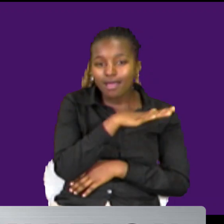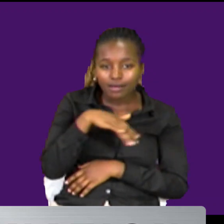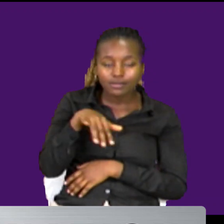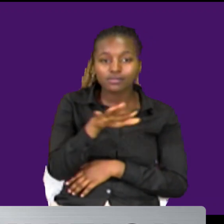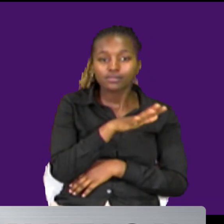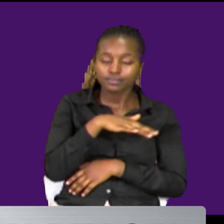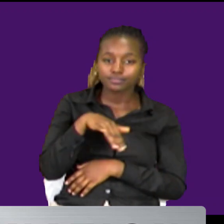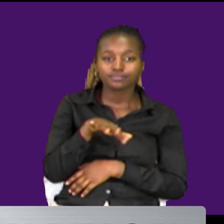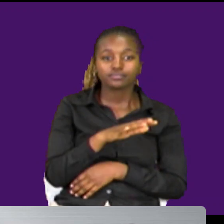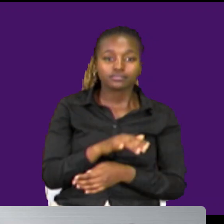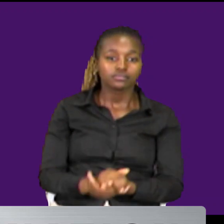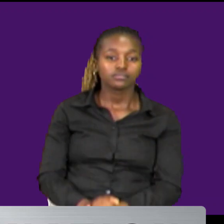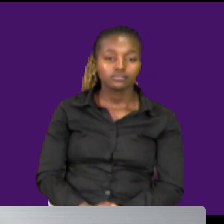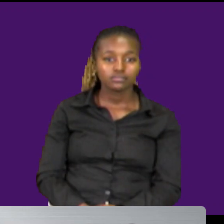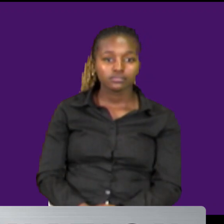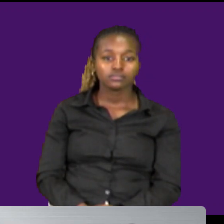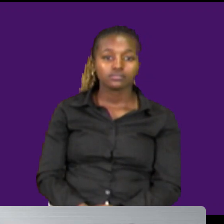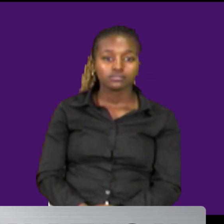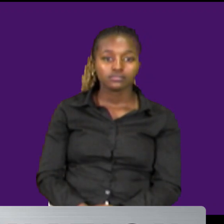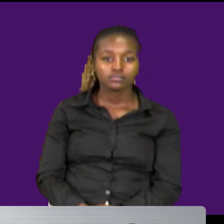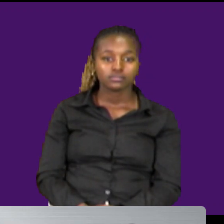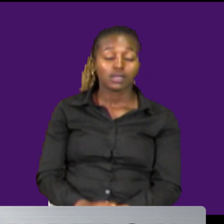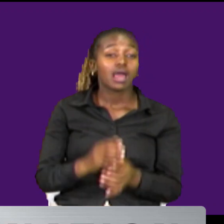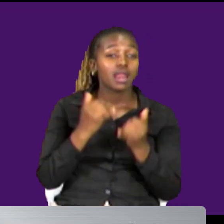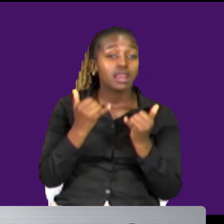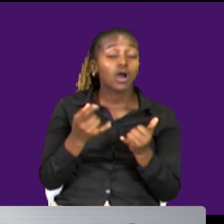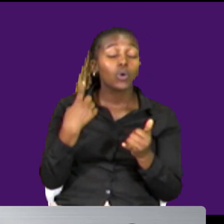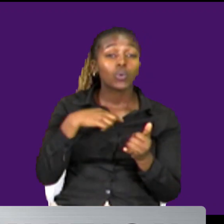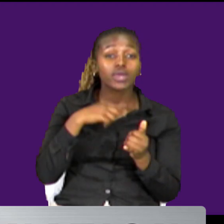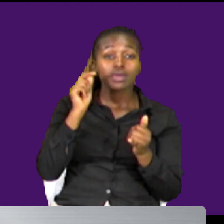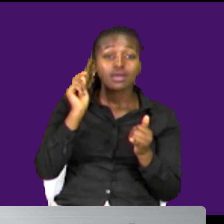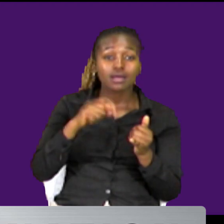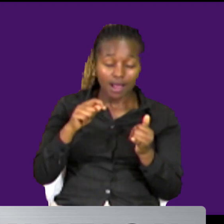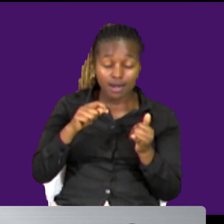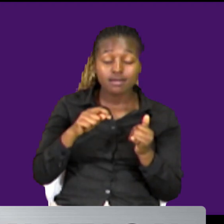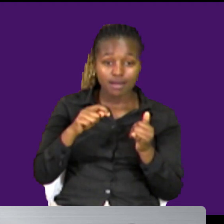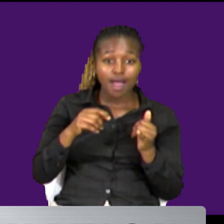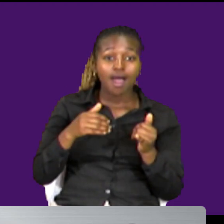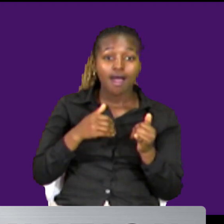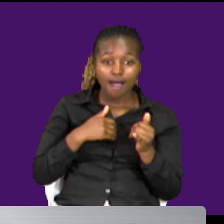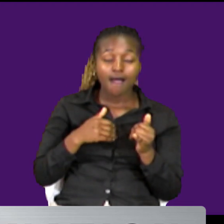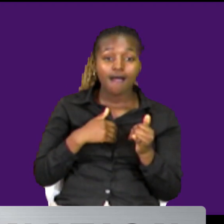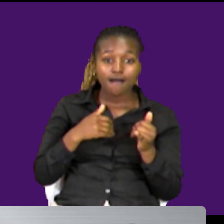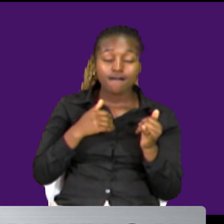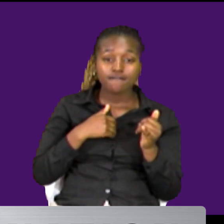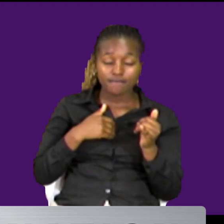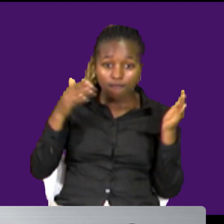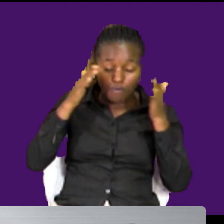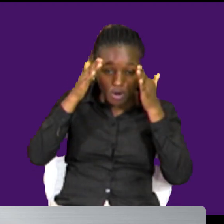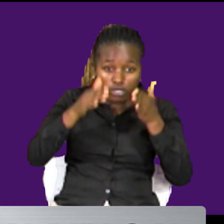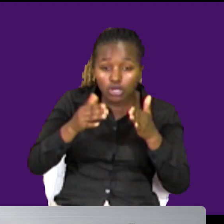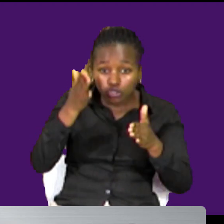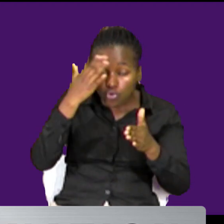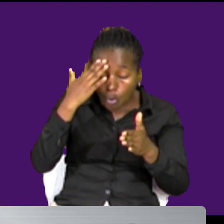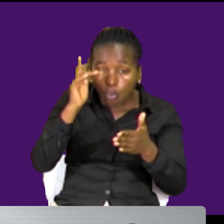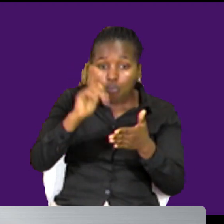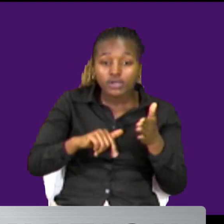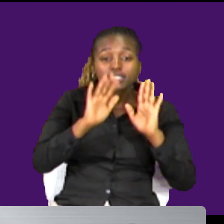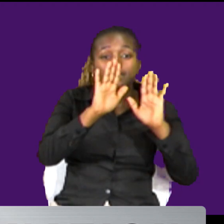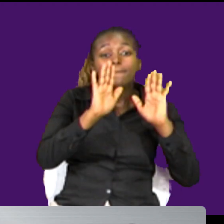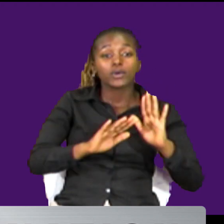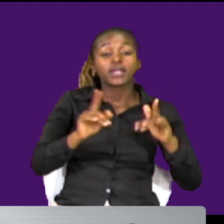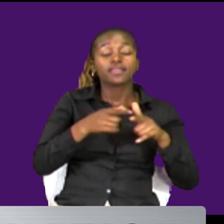3 within the same constituency. Is there a problem in prioritization of what we must do? Okay. That is